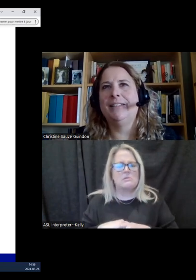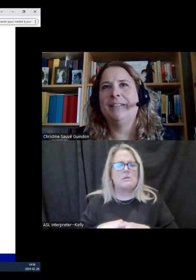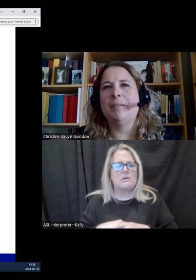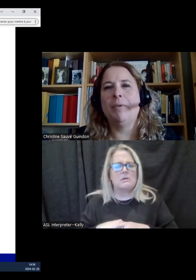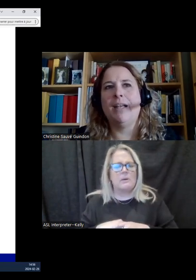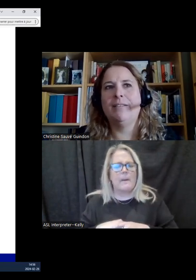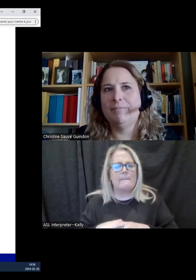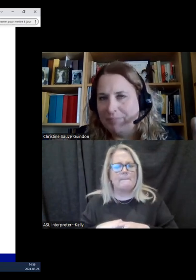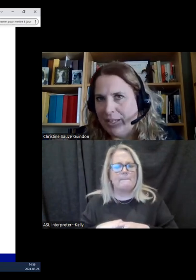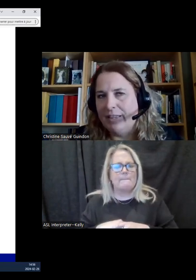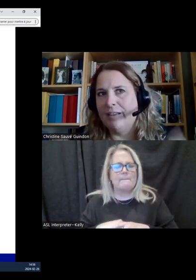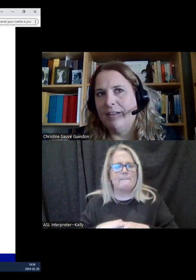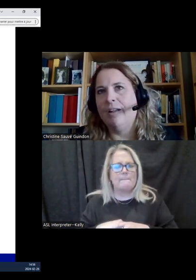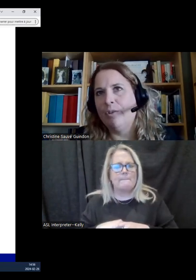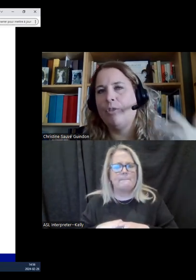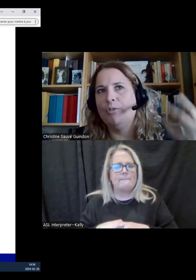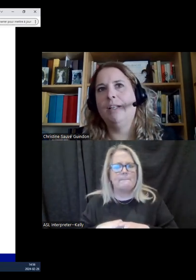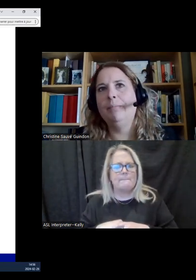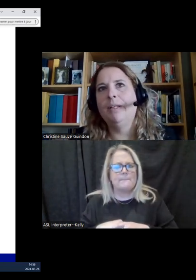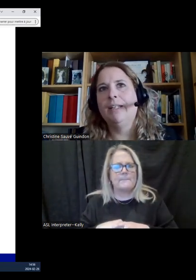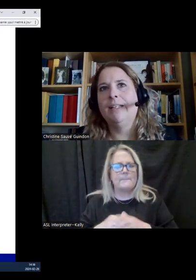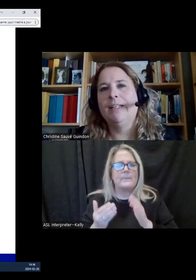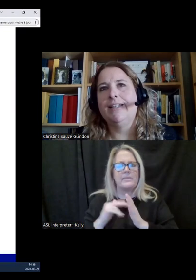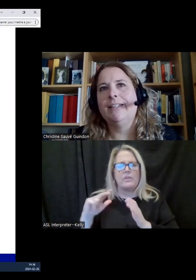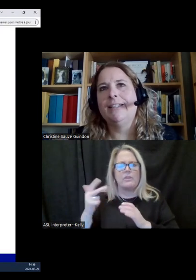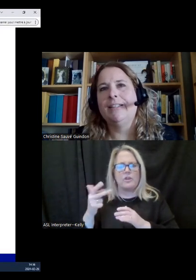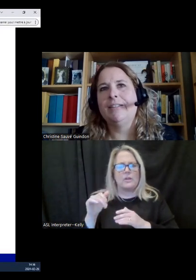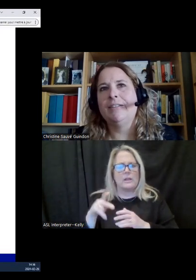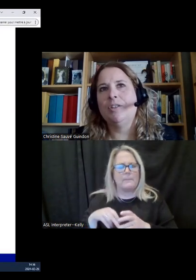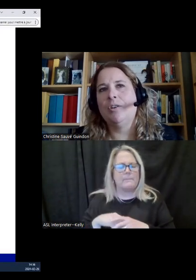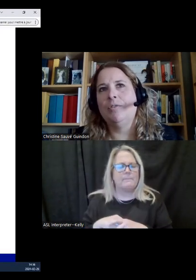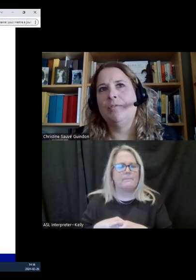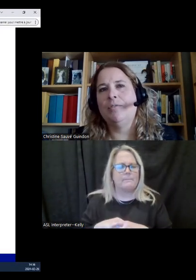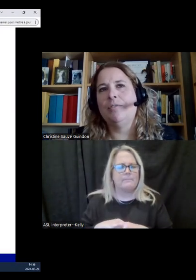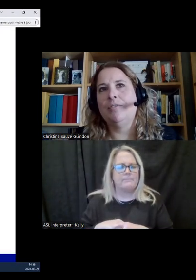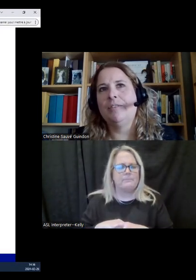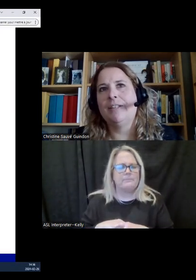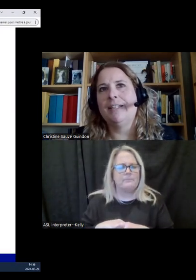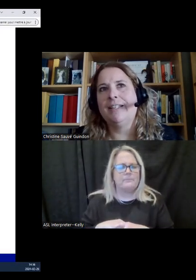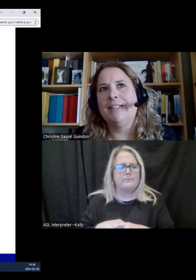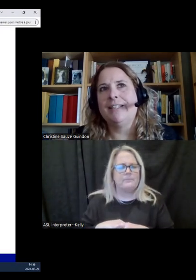right? But that, again, okay, the third clip. So